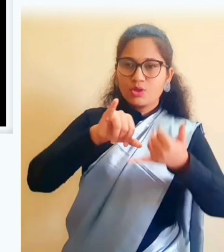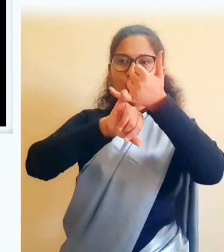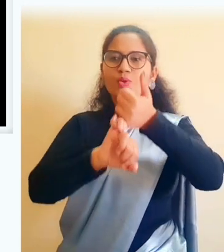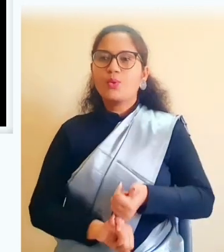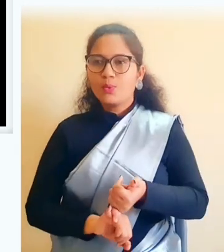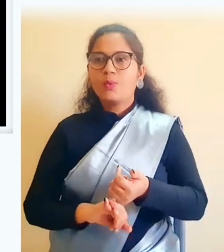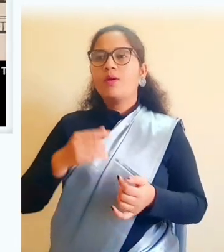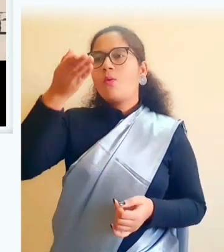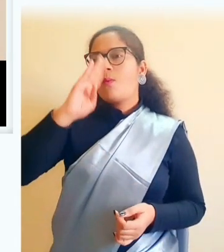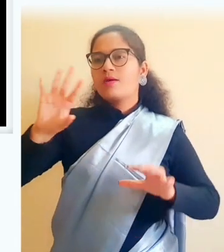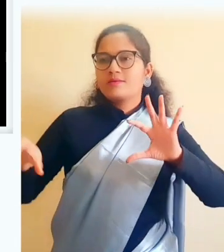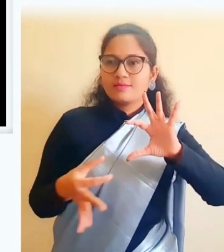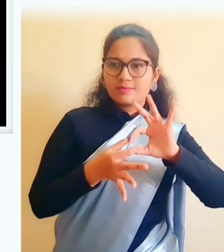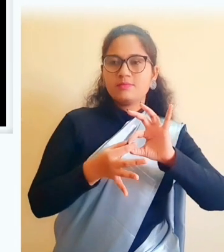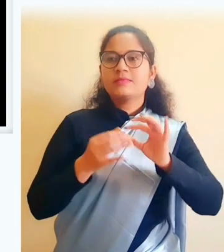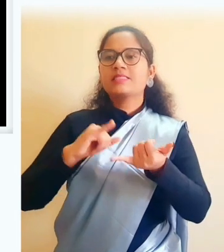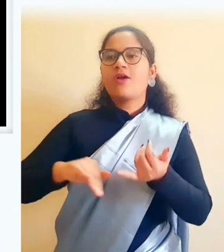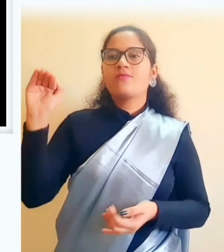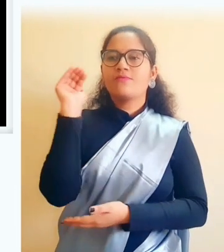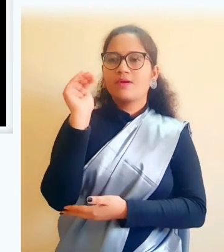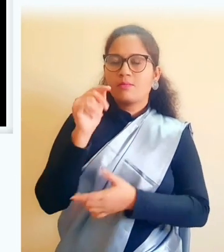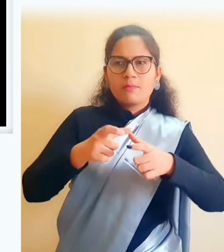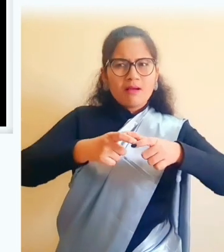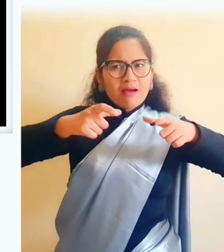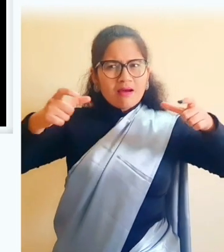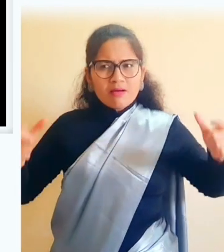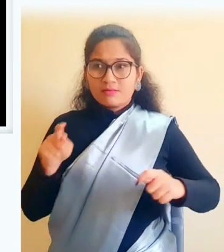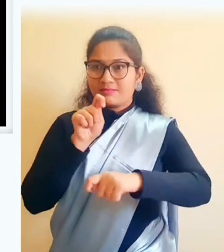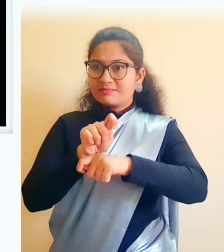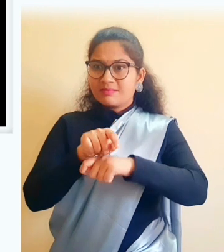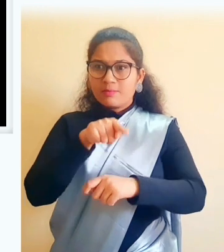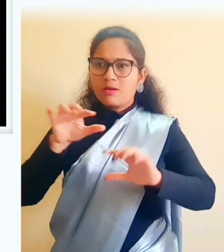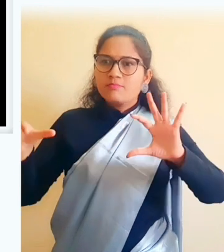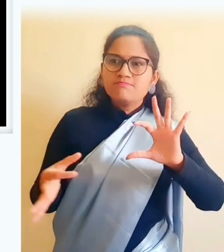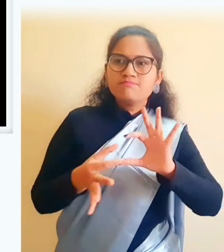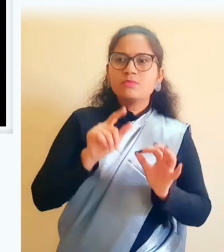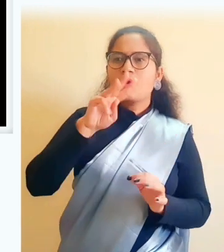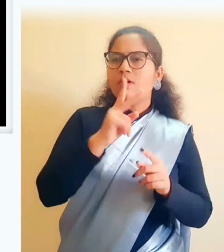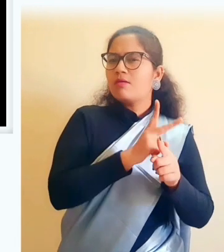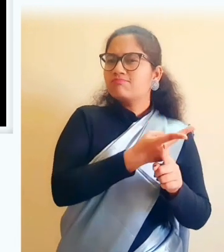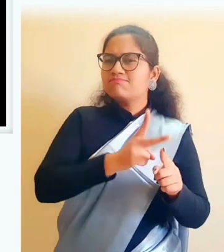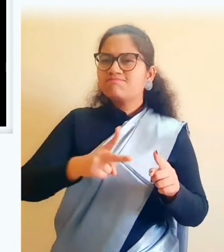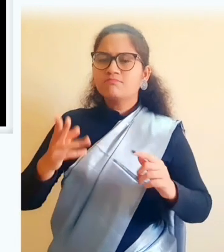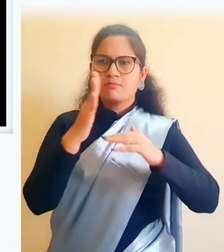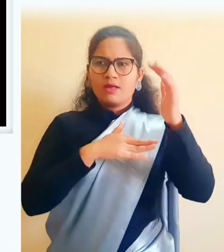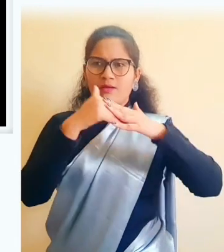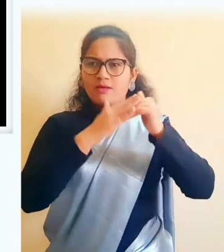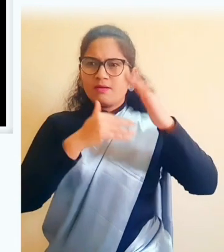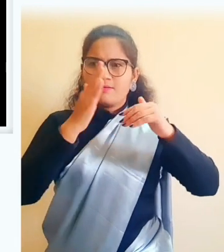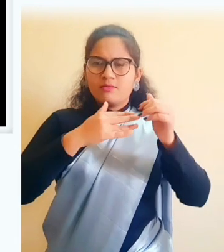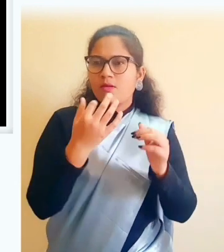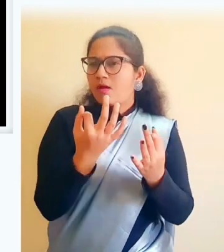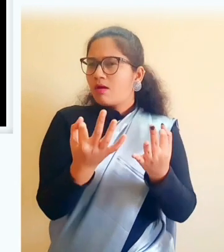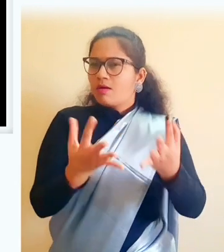of Shiva. The large temple complex includes 14 gopurams, multi-story tapered structures covered